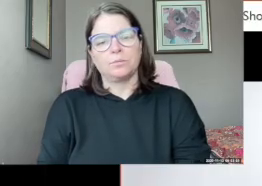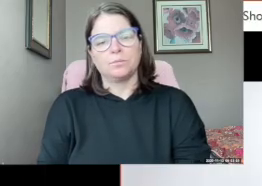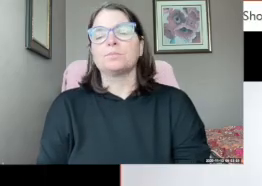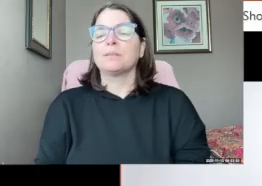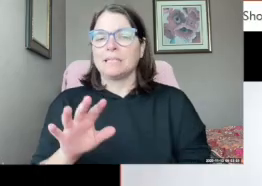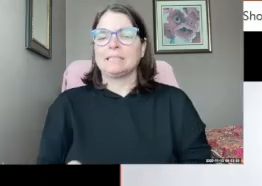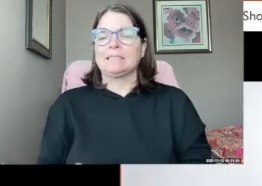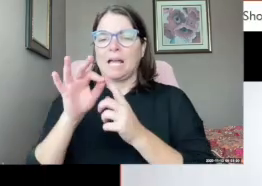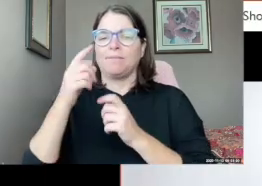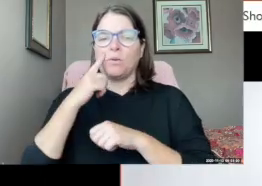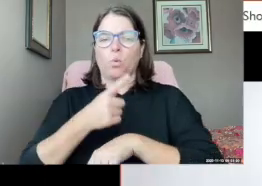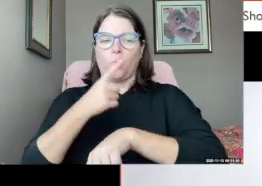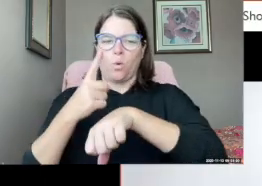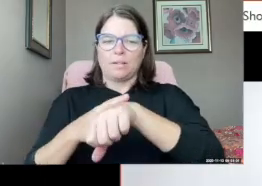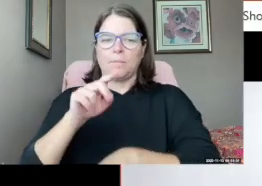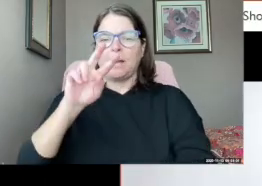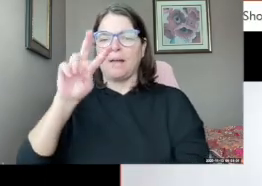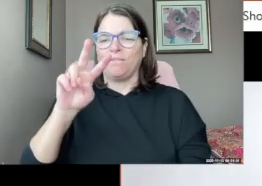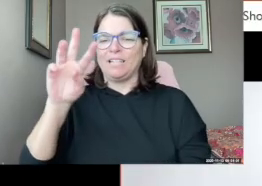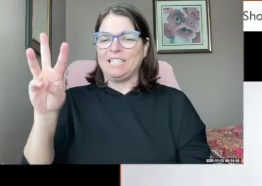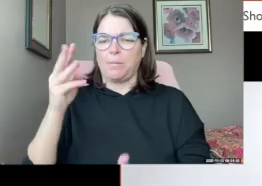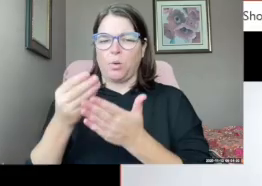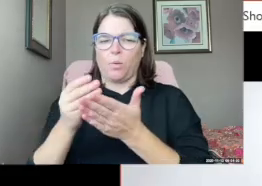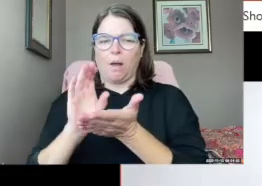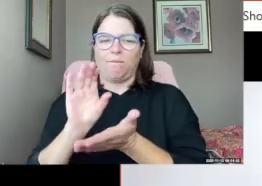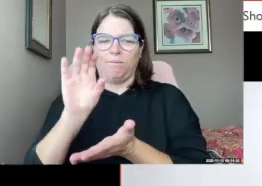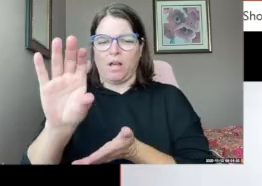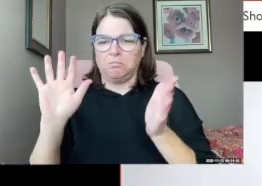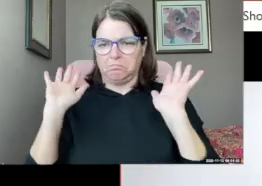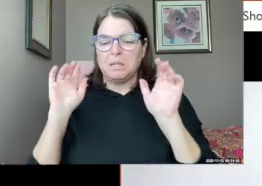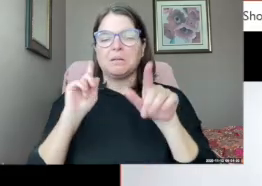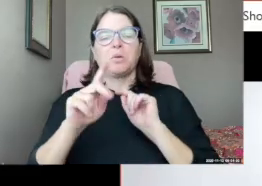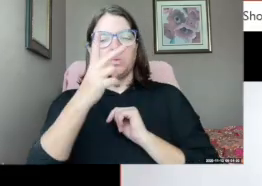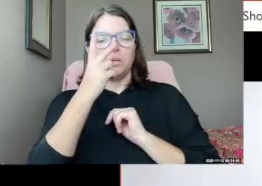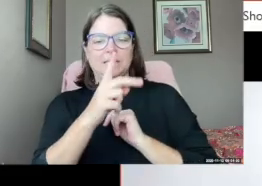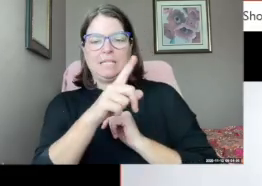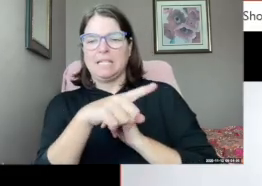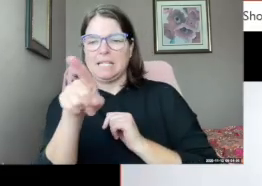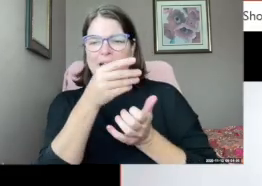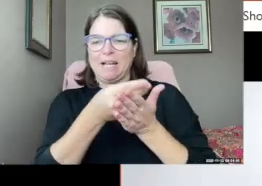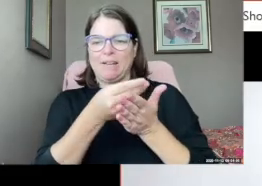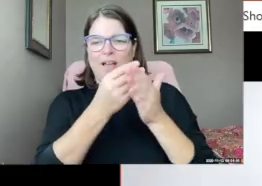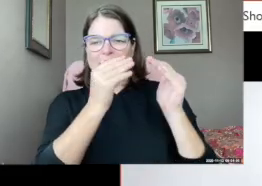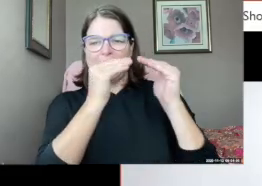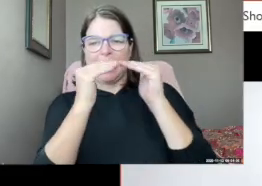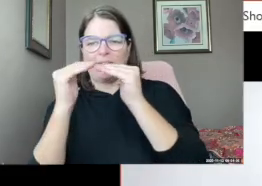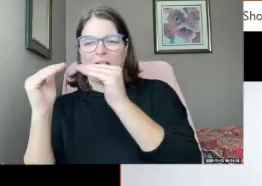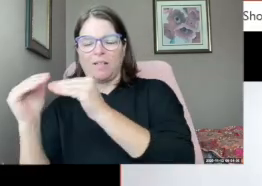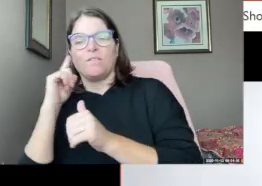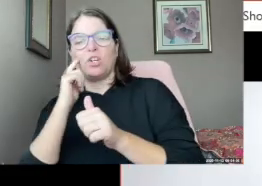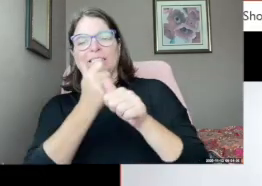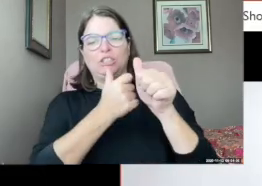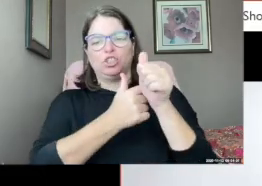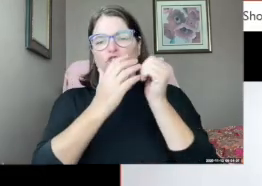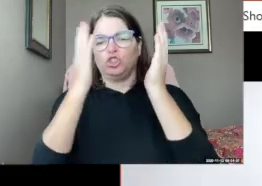So, except for the one-time Volkswagen or VW funding, this slide shows funding levels for each of